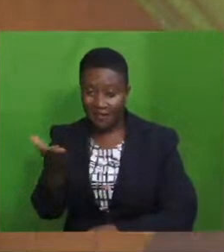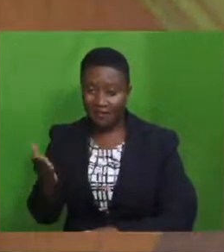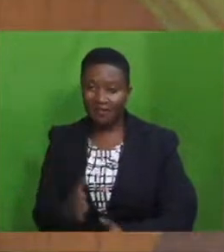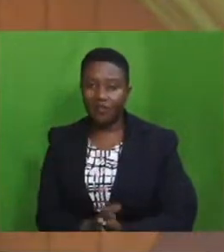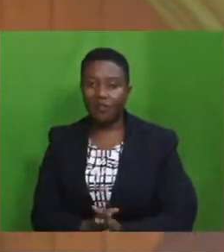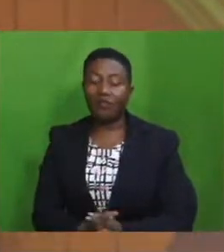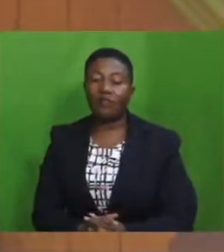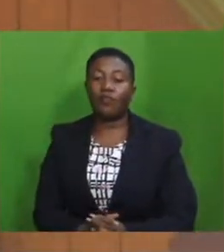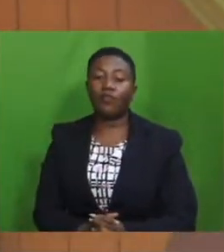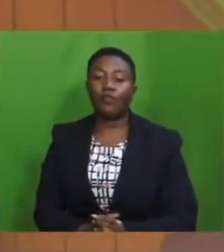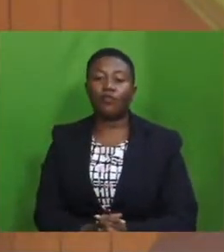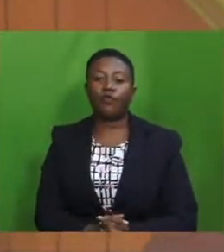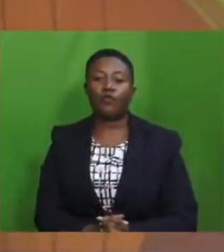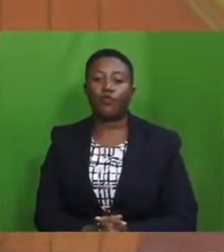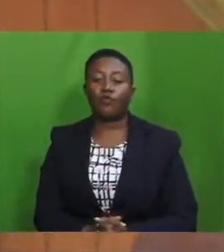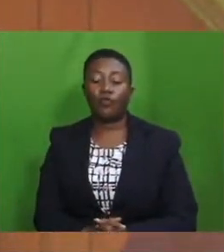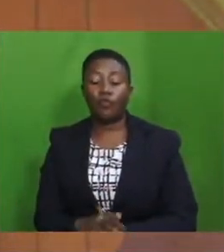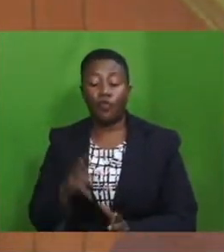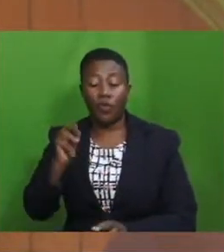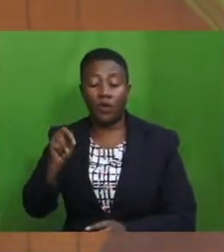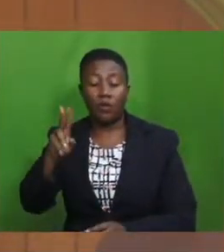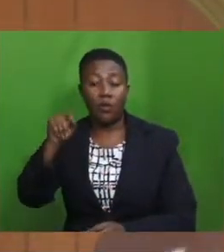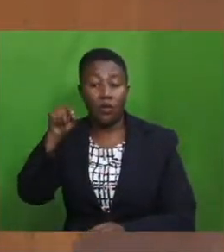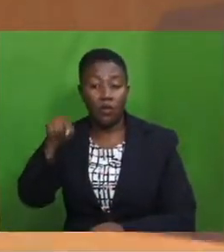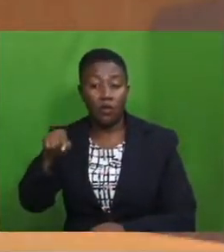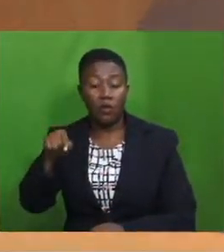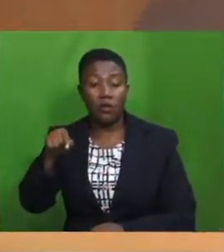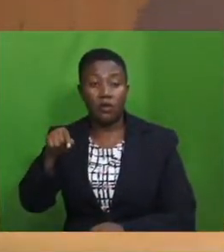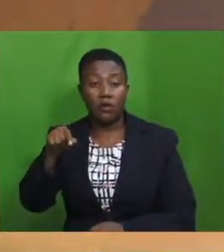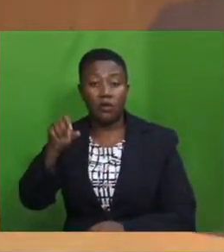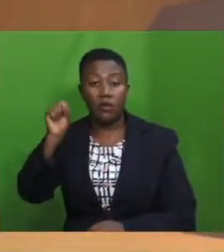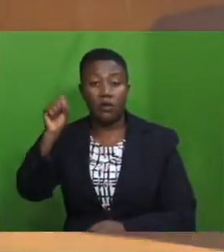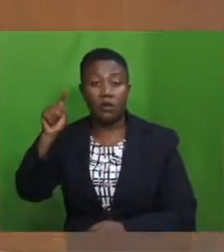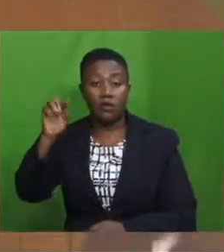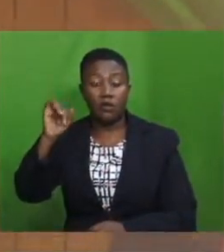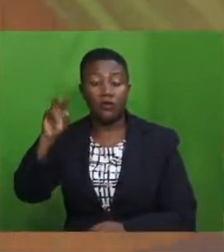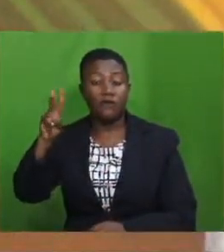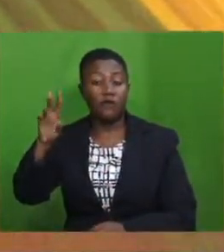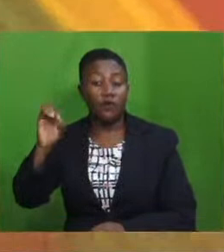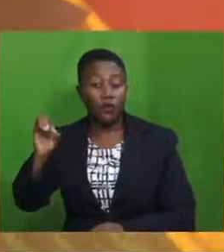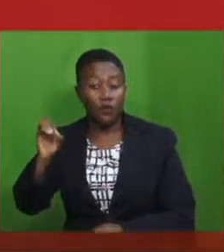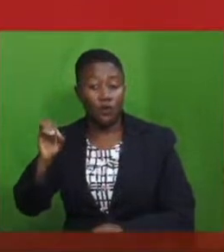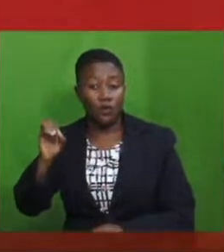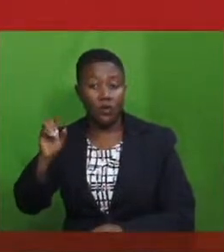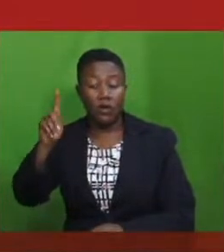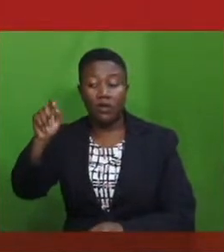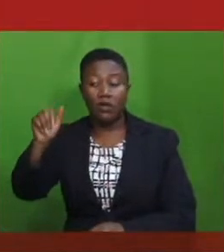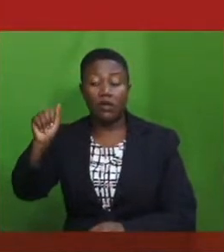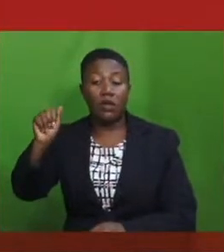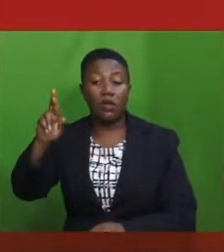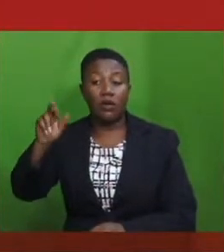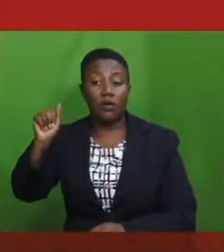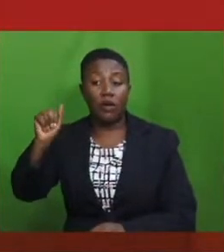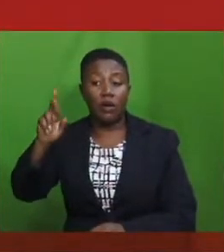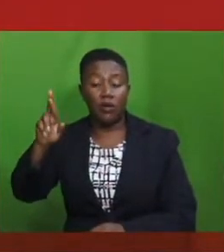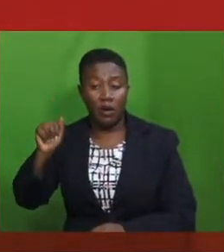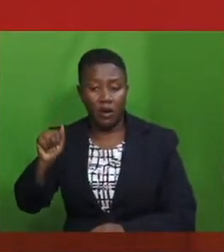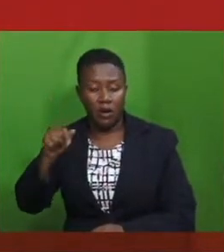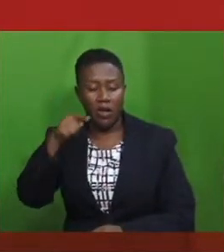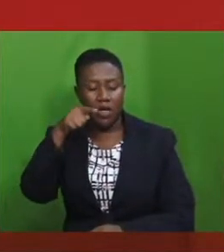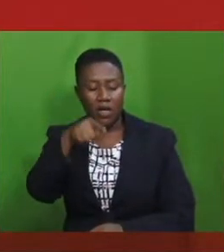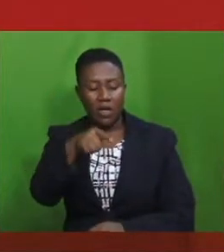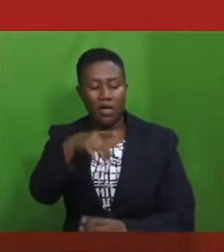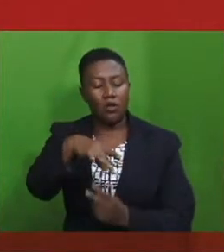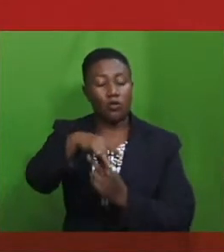And we have Mr. Stelvio Richard Ferrara, who is a